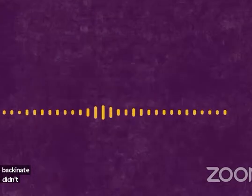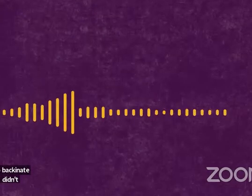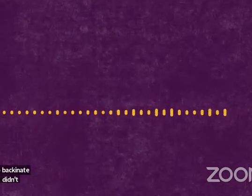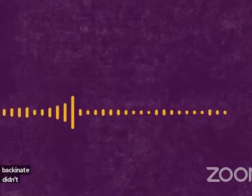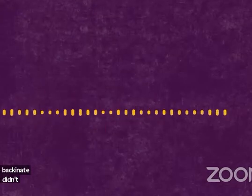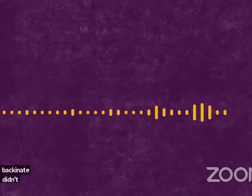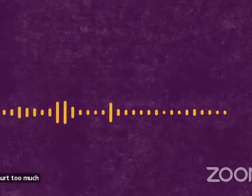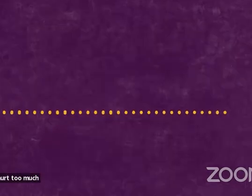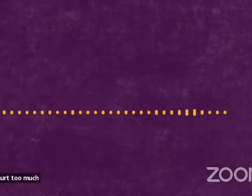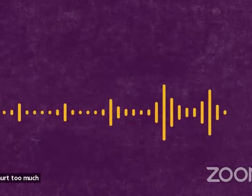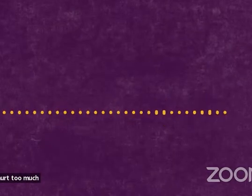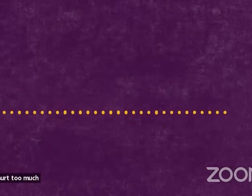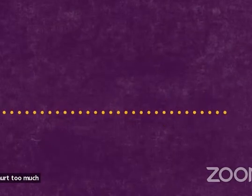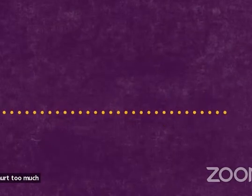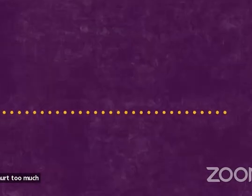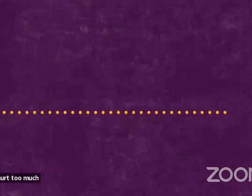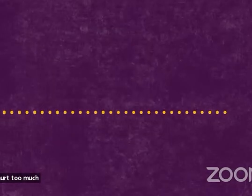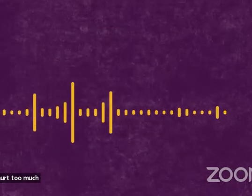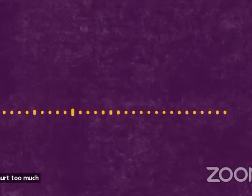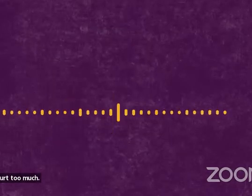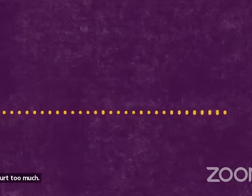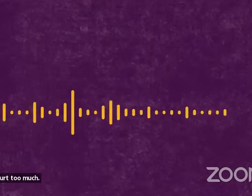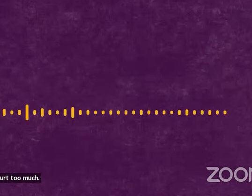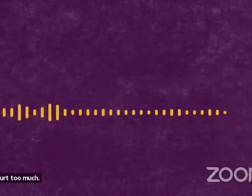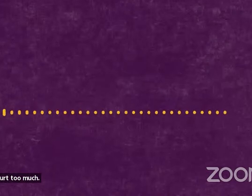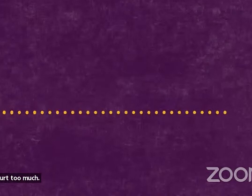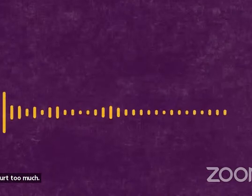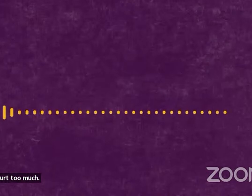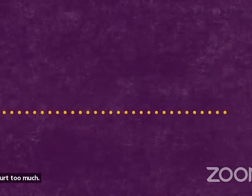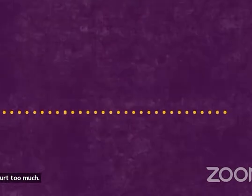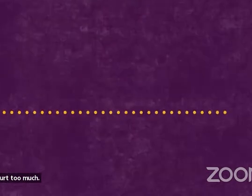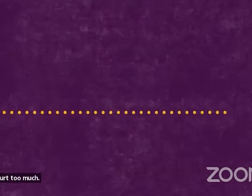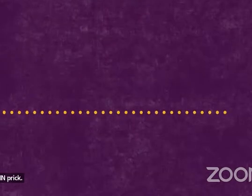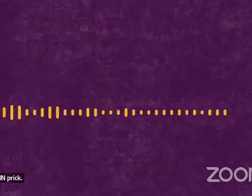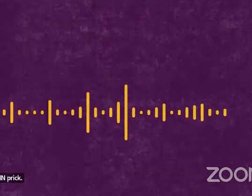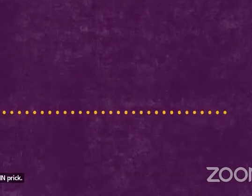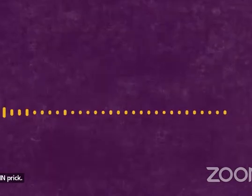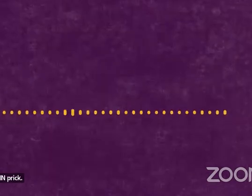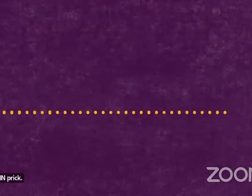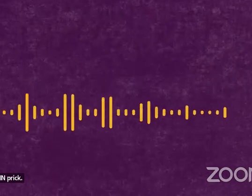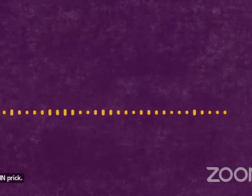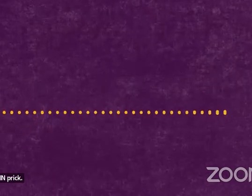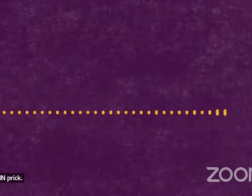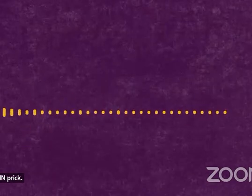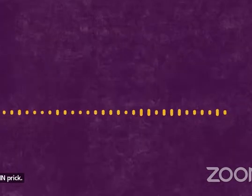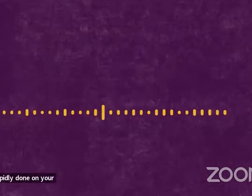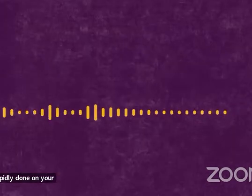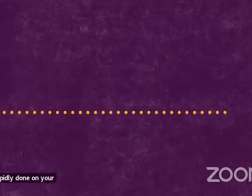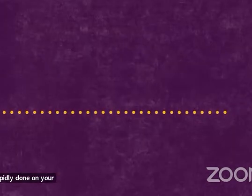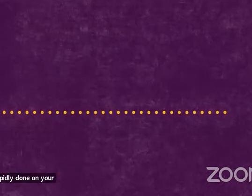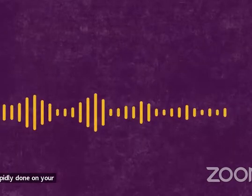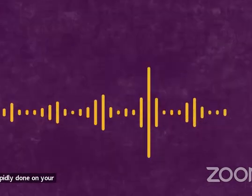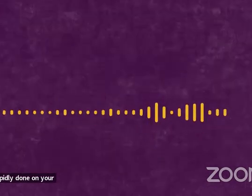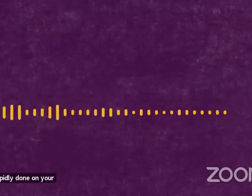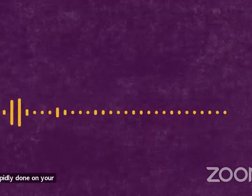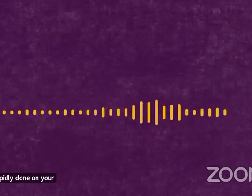much it was just like a pin prick rapidly done on your forearm you had a huge supply with you and you just went